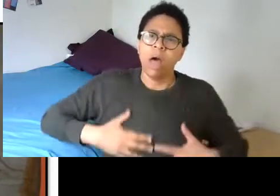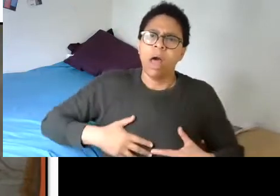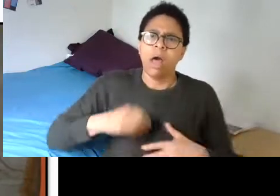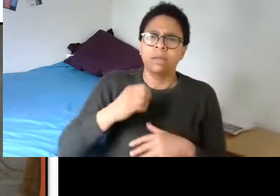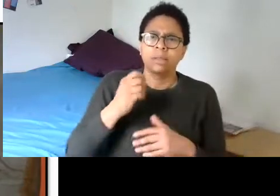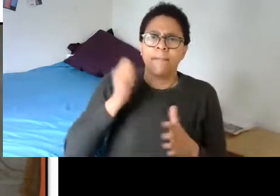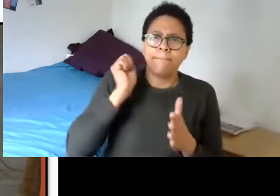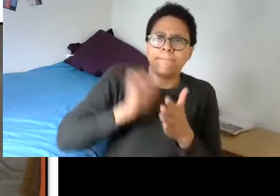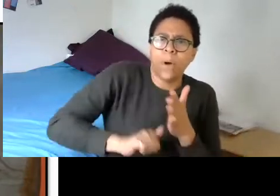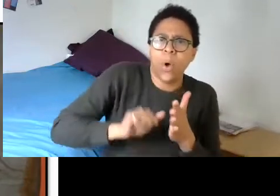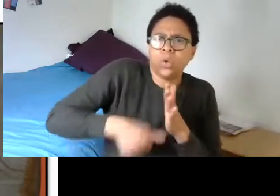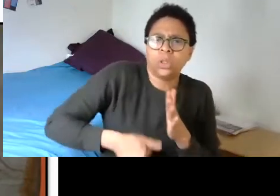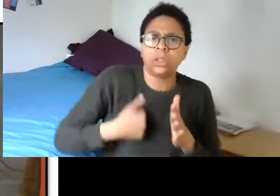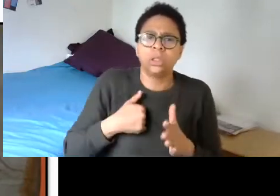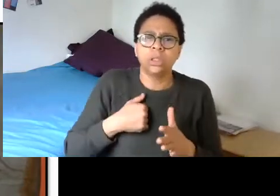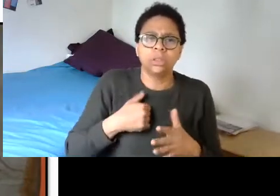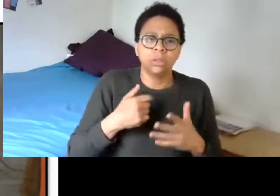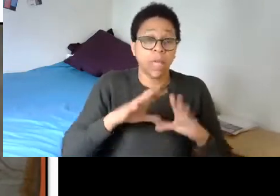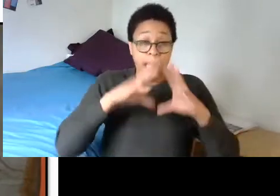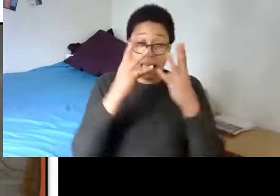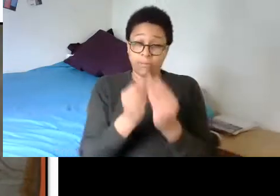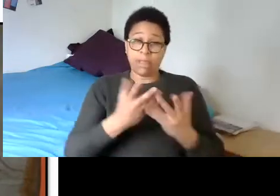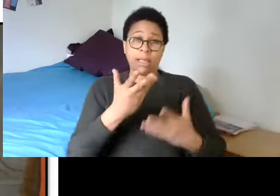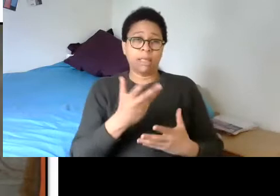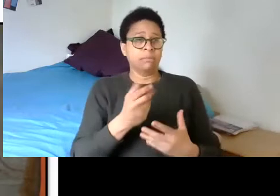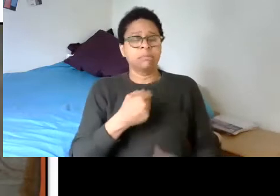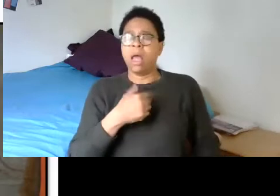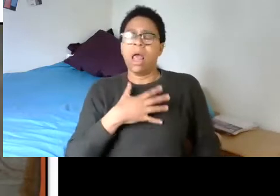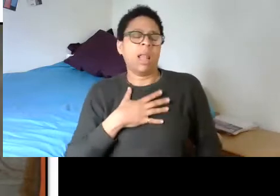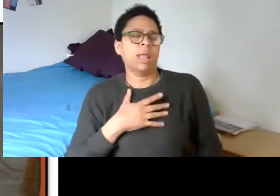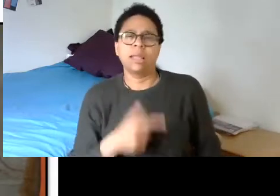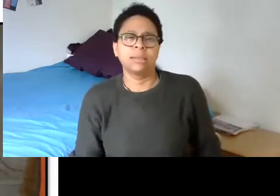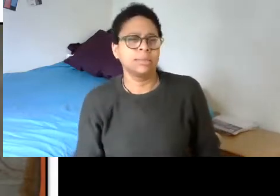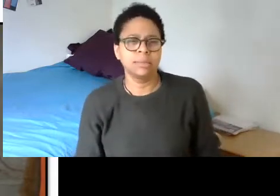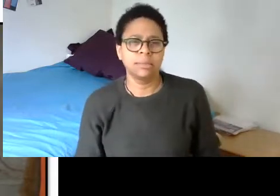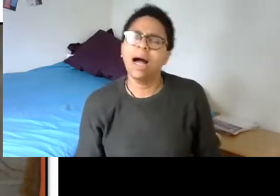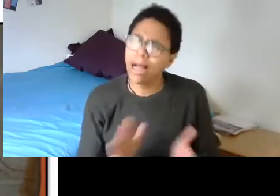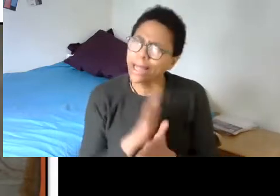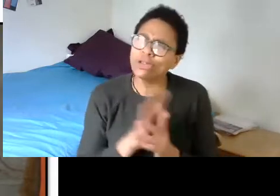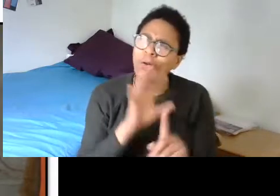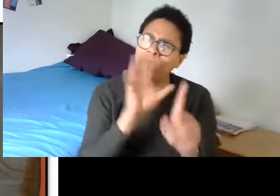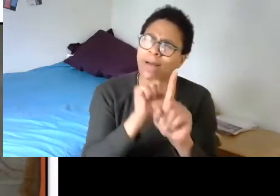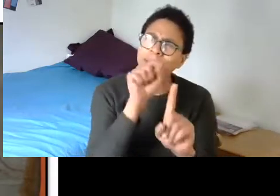where all the pieces are there, but there's just something about it that I just really enjoyed coming across.